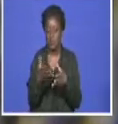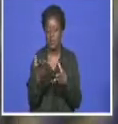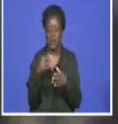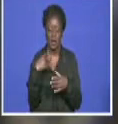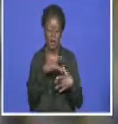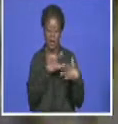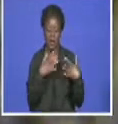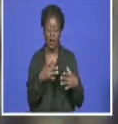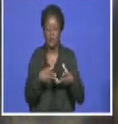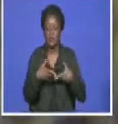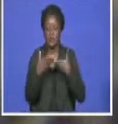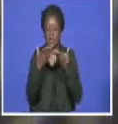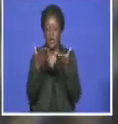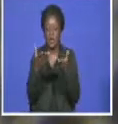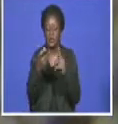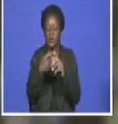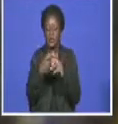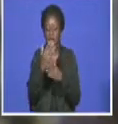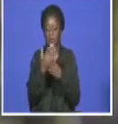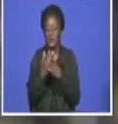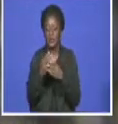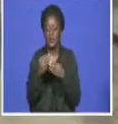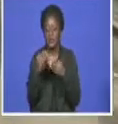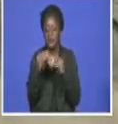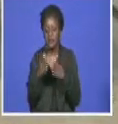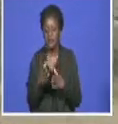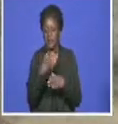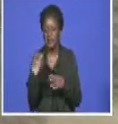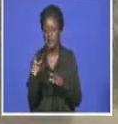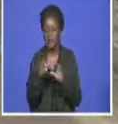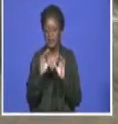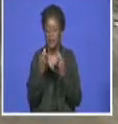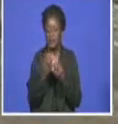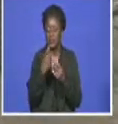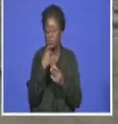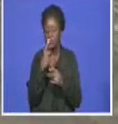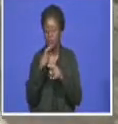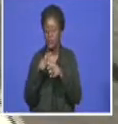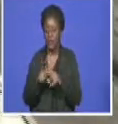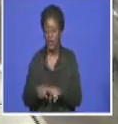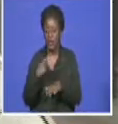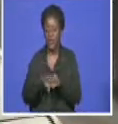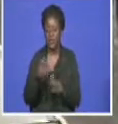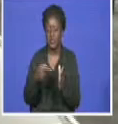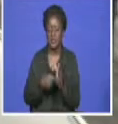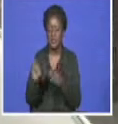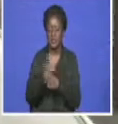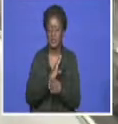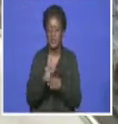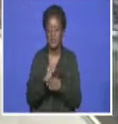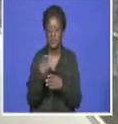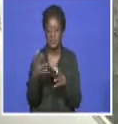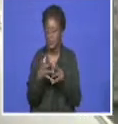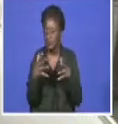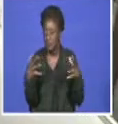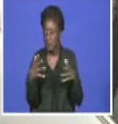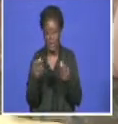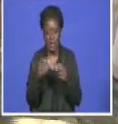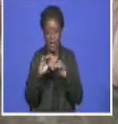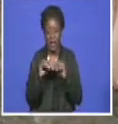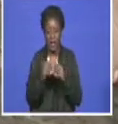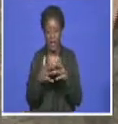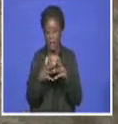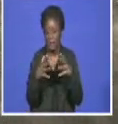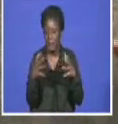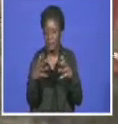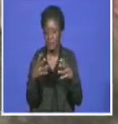rely on this business. It is incredible the intensity of the fire, and you can see by the level of